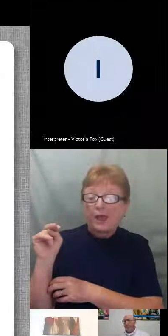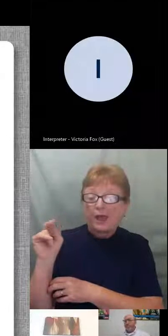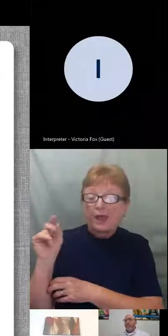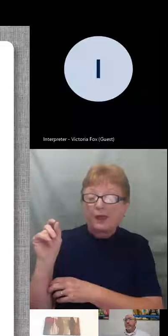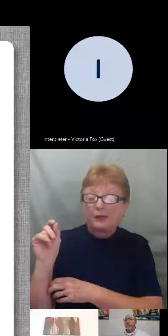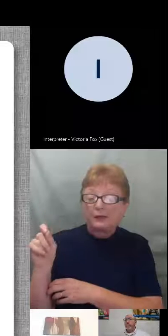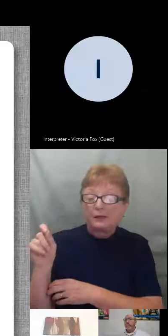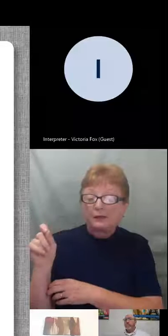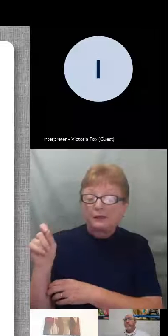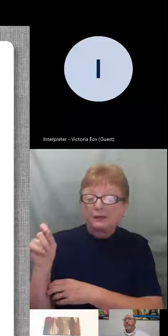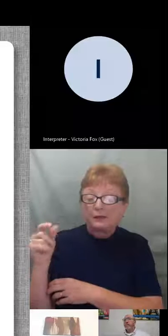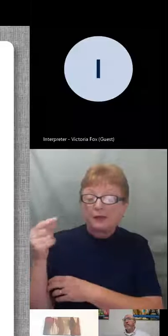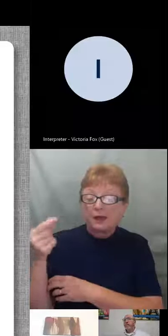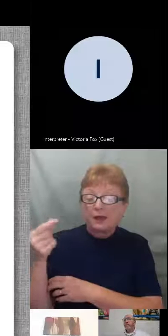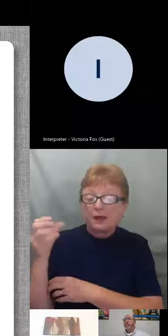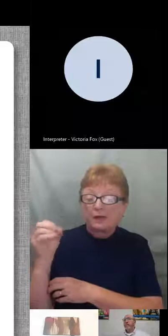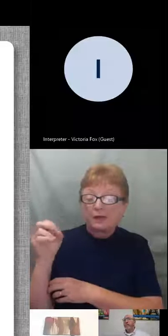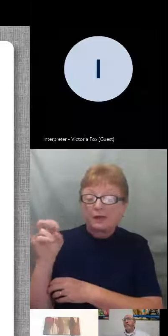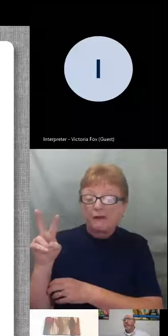MICHAN